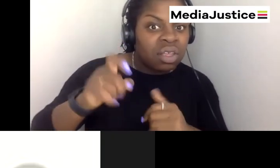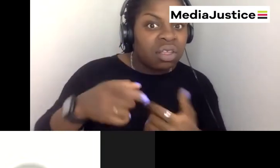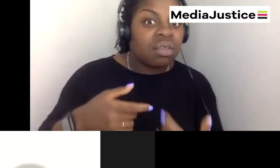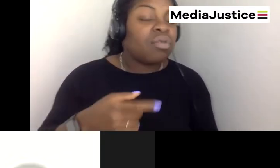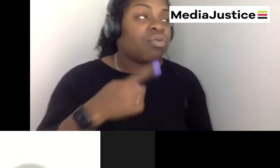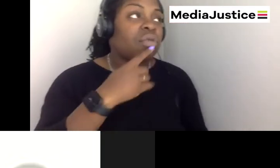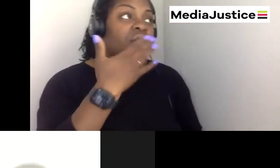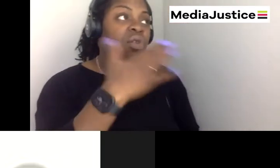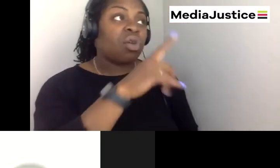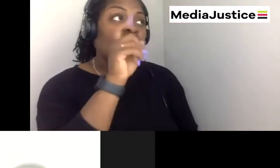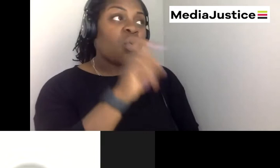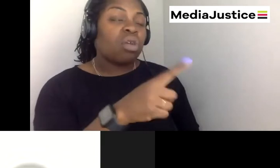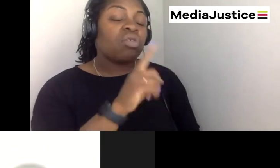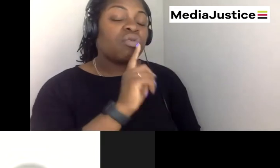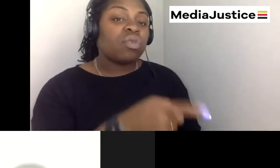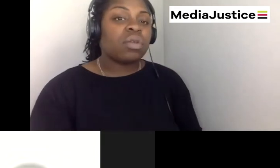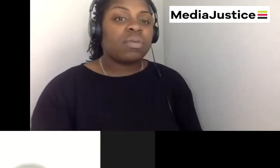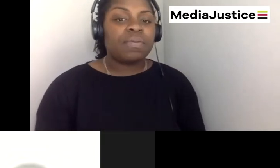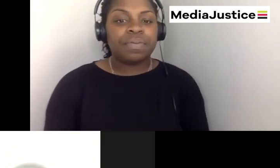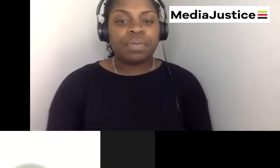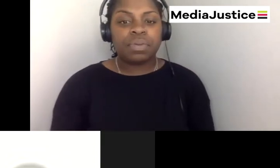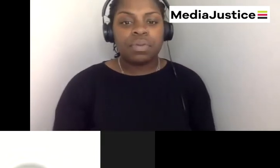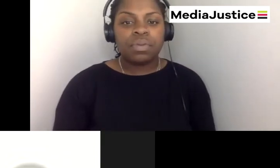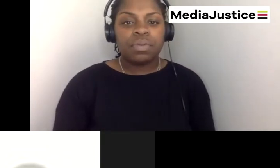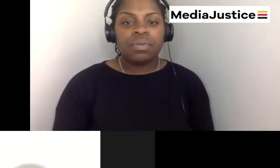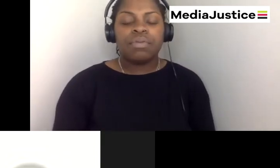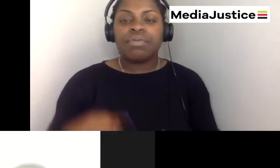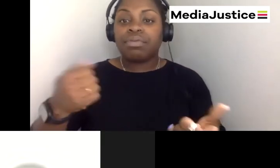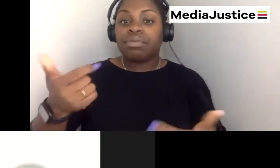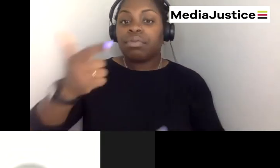question. I can chime in as well.